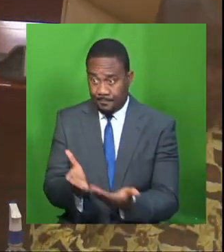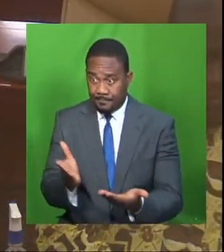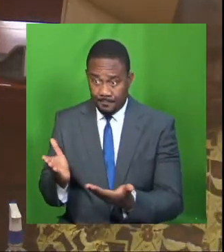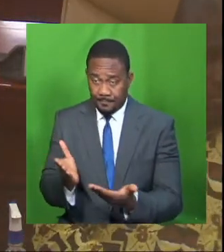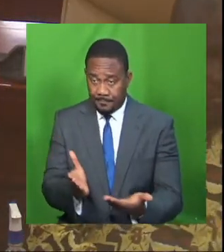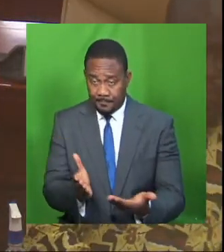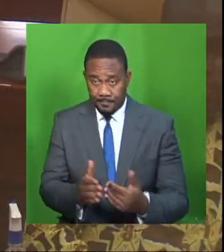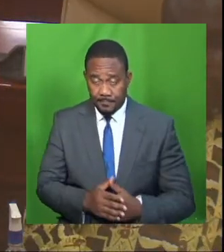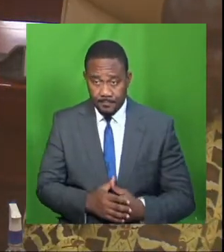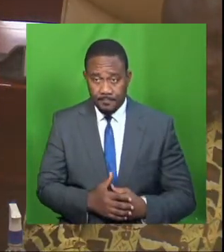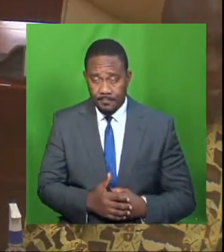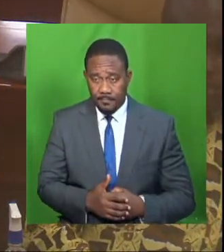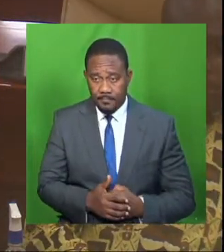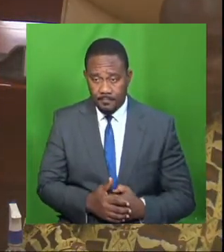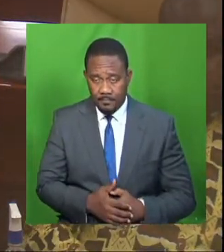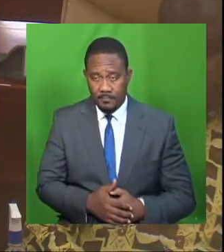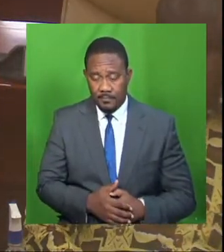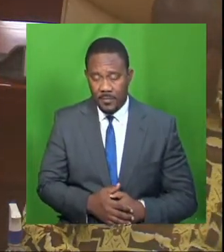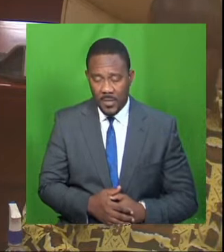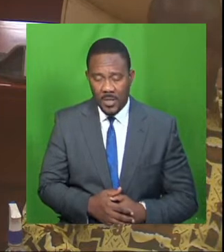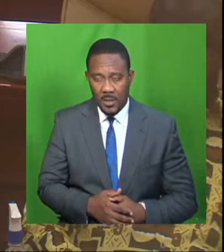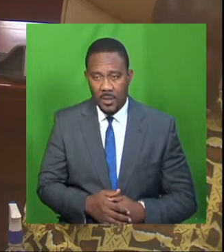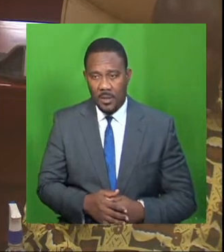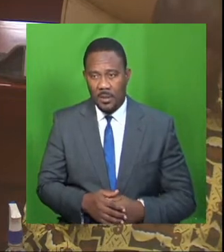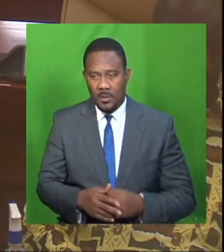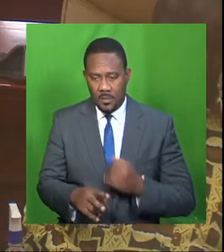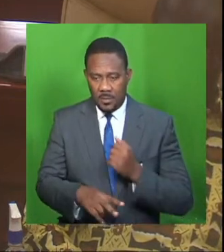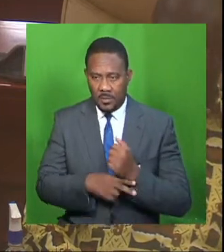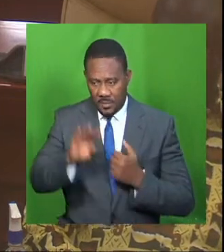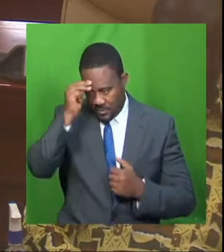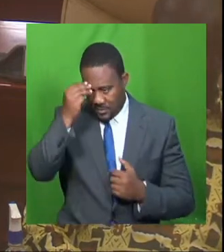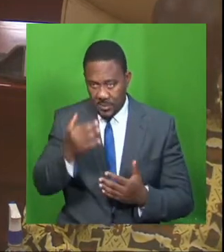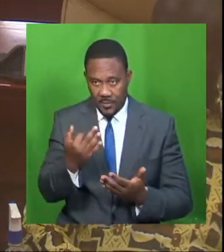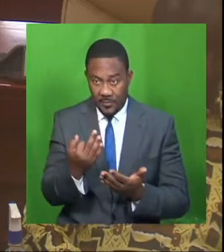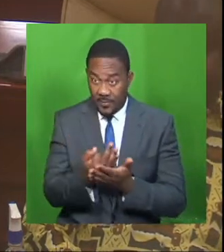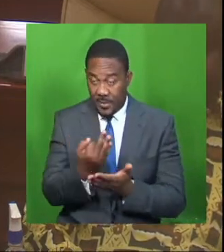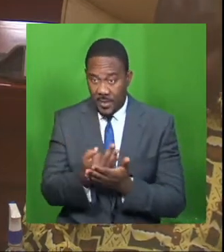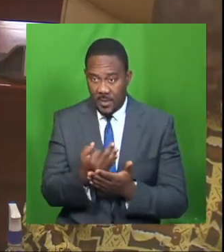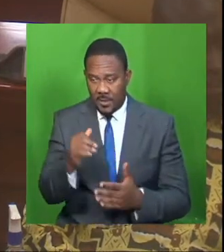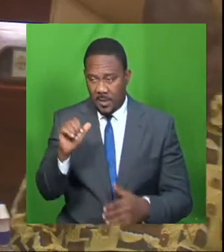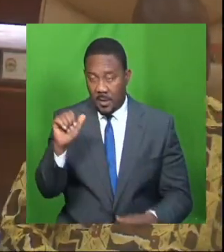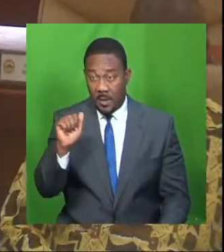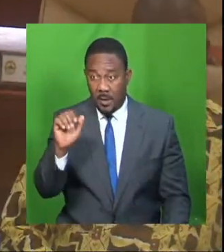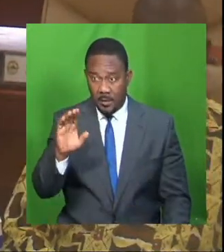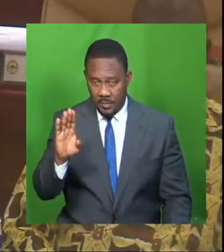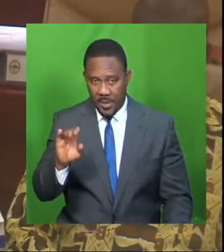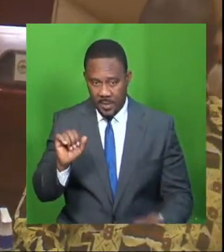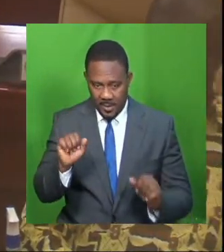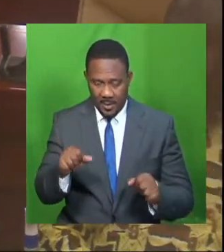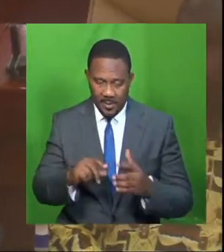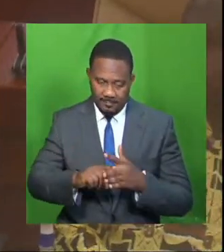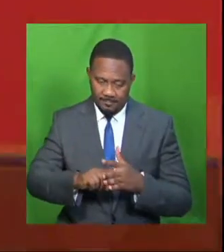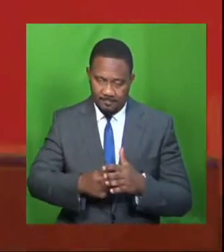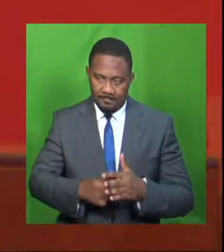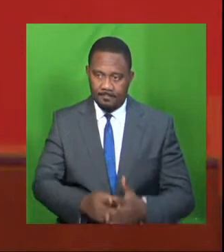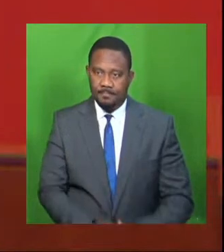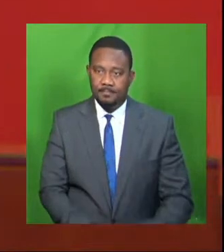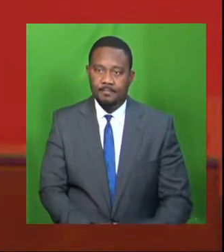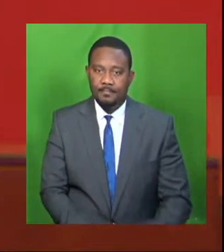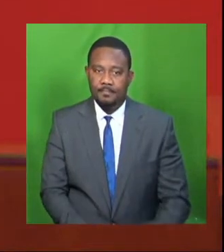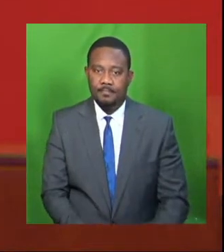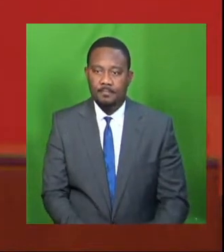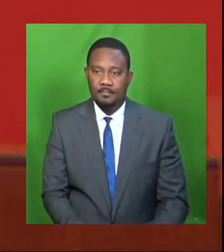Second Deputy Speaker to take the chair, and I go to attend to another delegation. Second